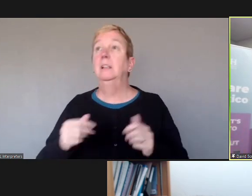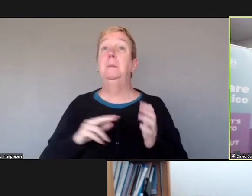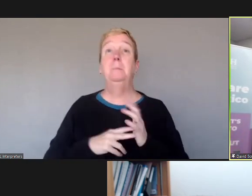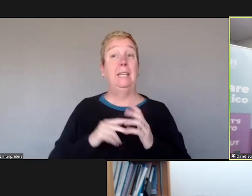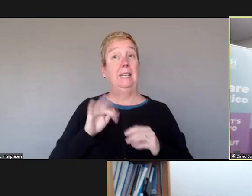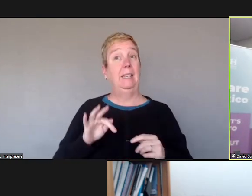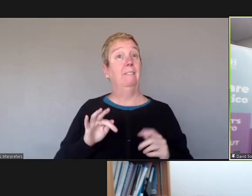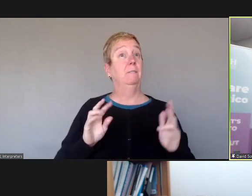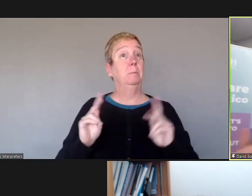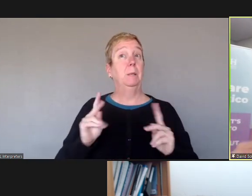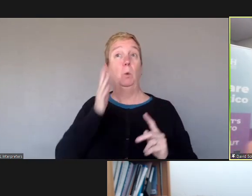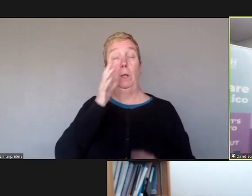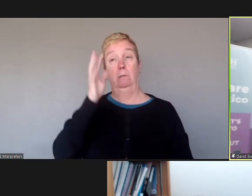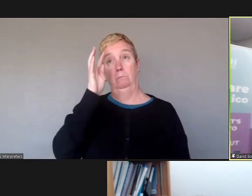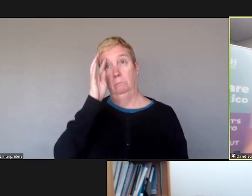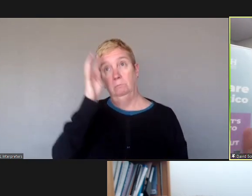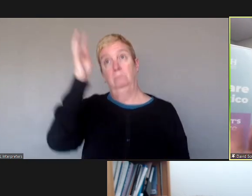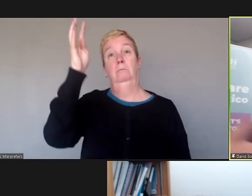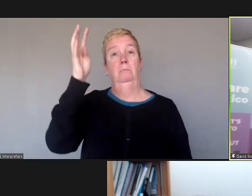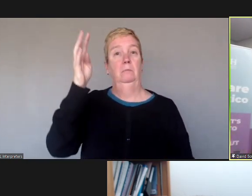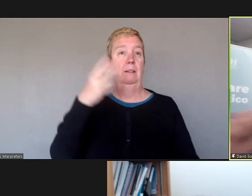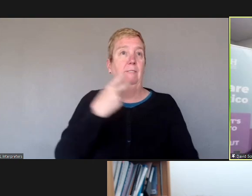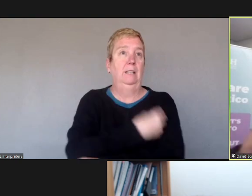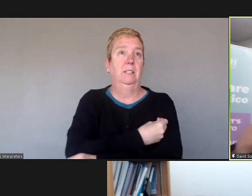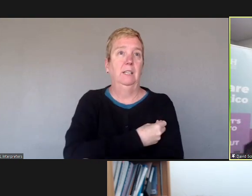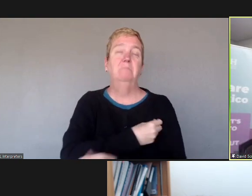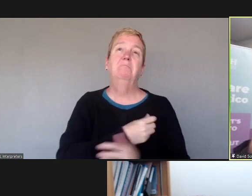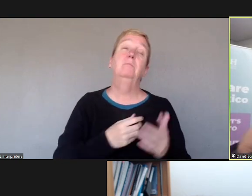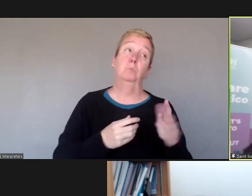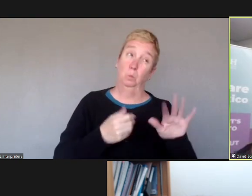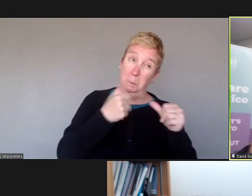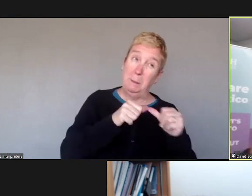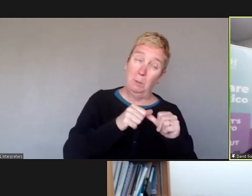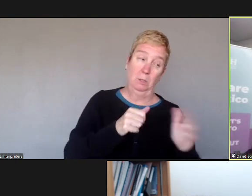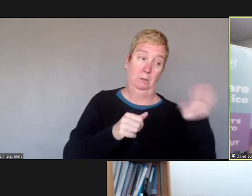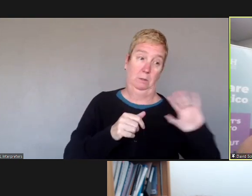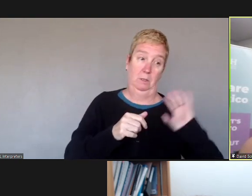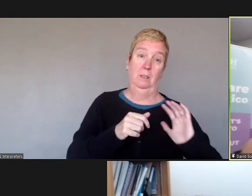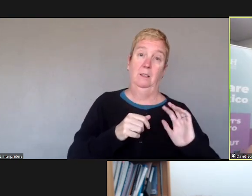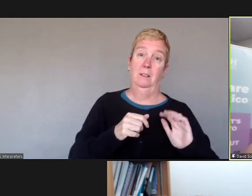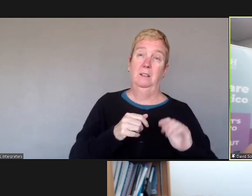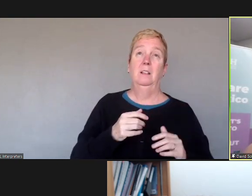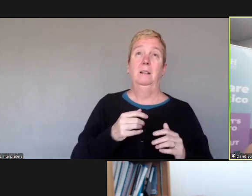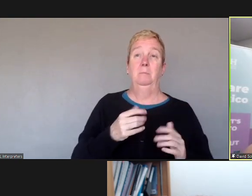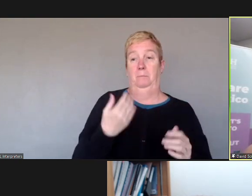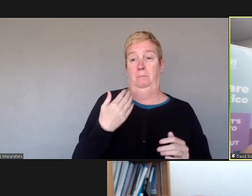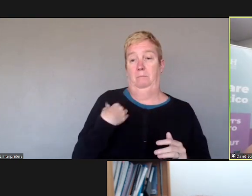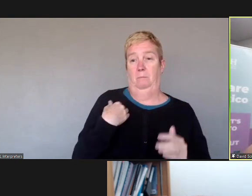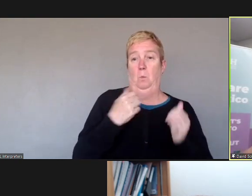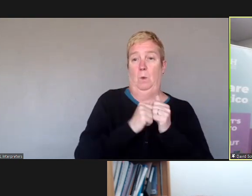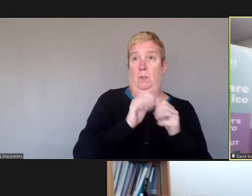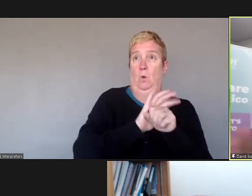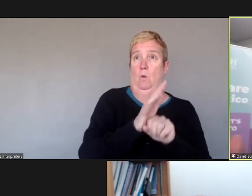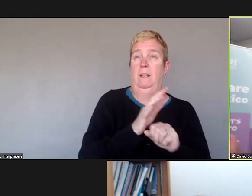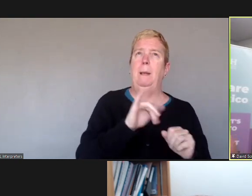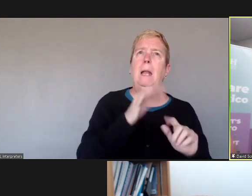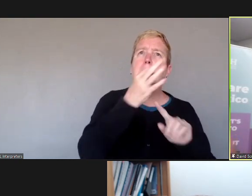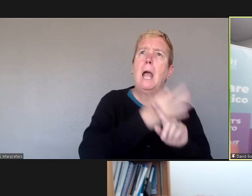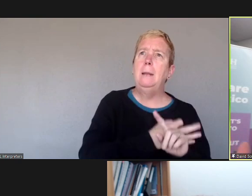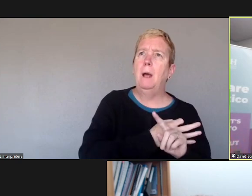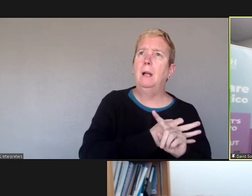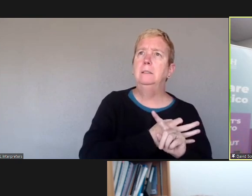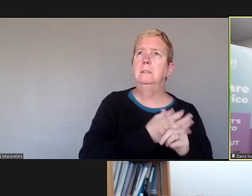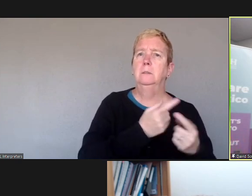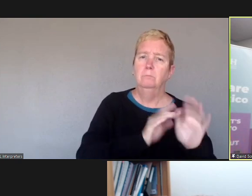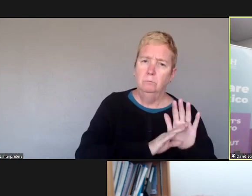you remember, it took about 9 months till the first folks got a shot in their arm. Whereas meanwhile, COVID